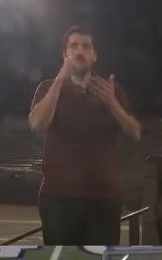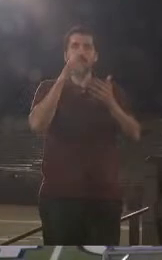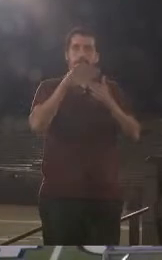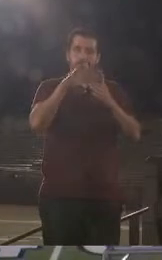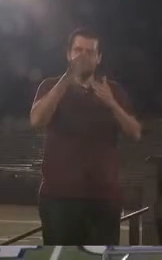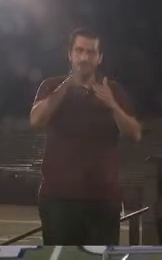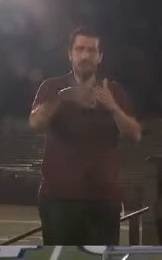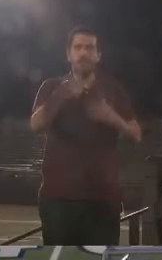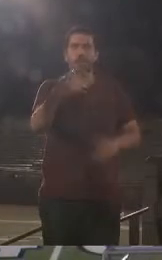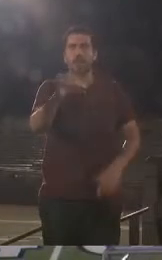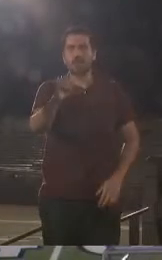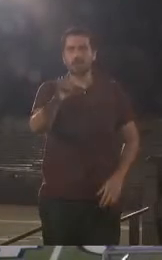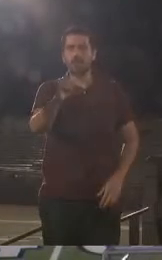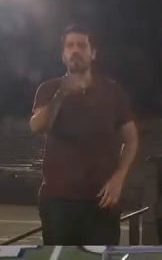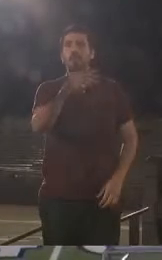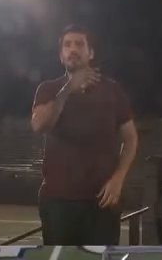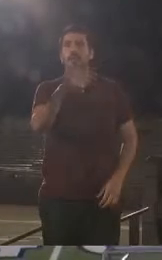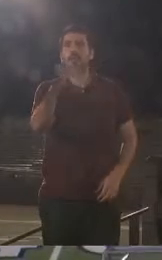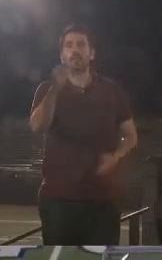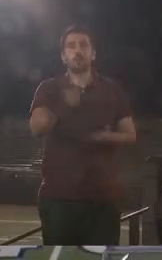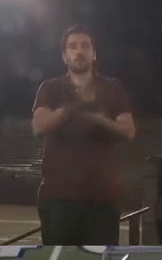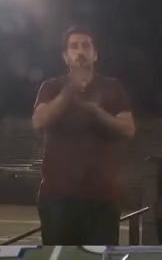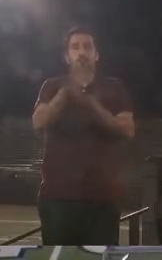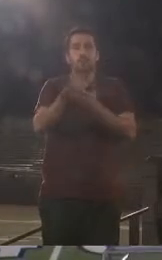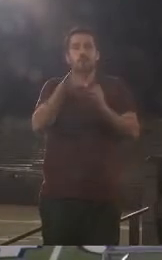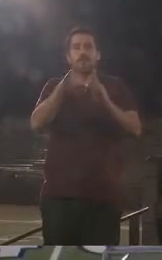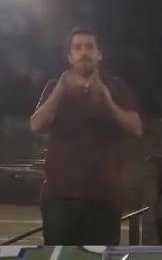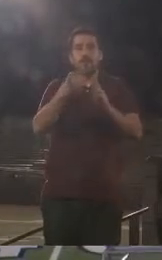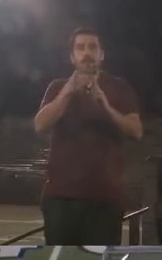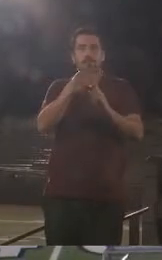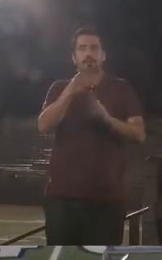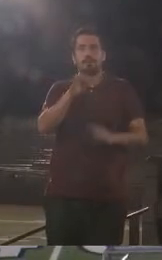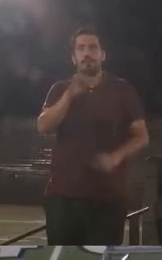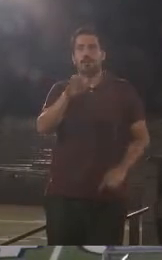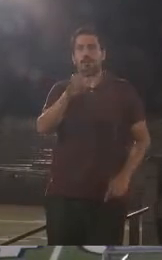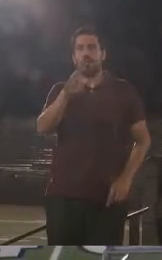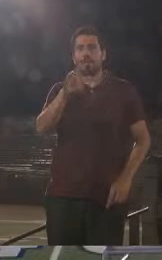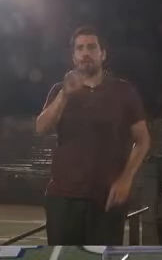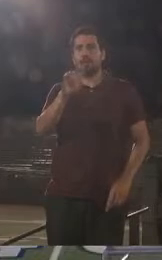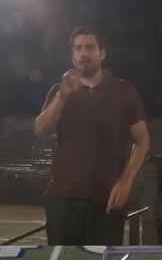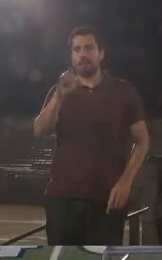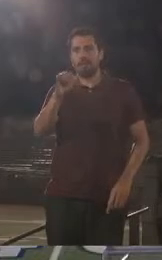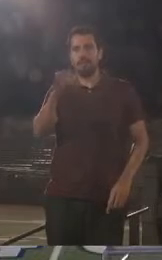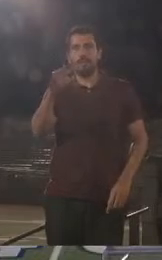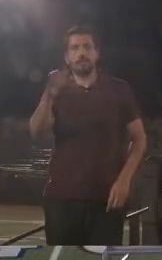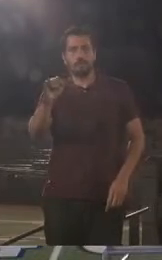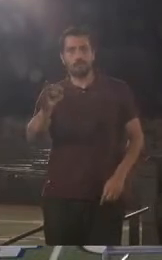school and graduation from Highlands High School.